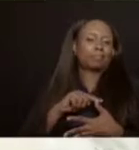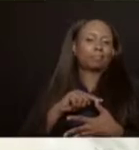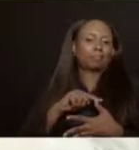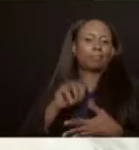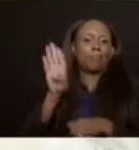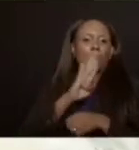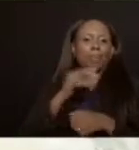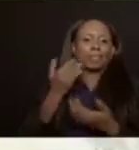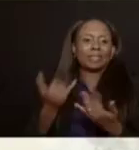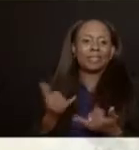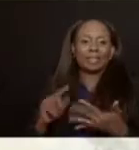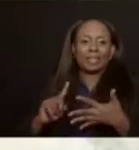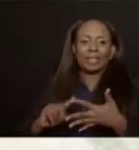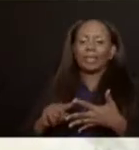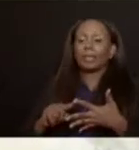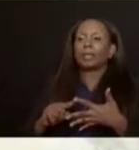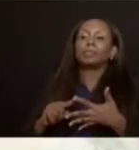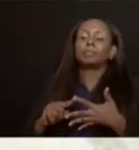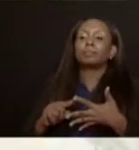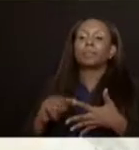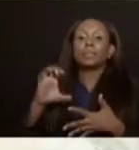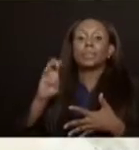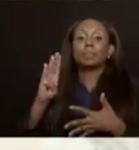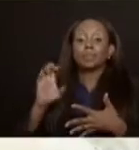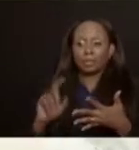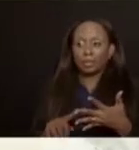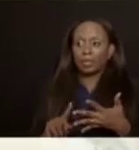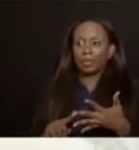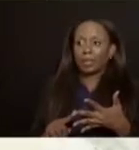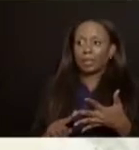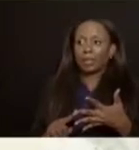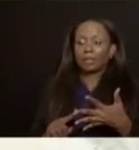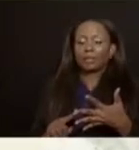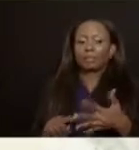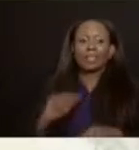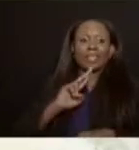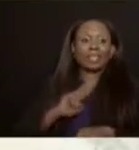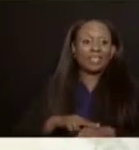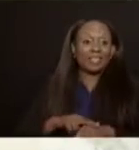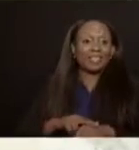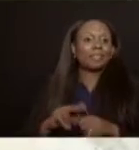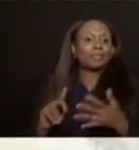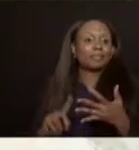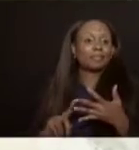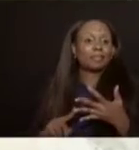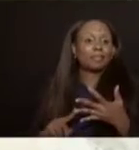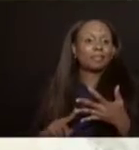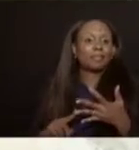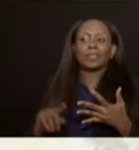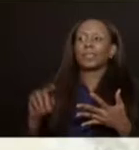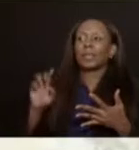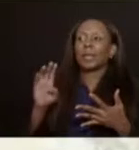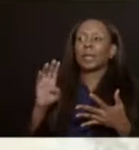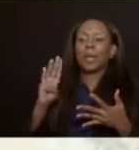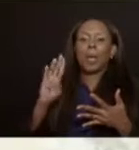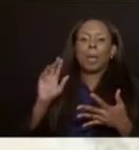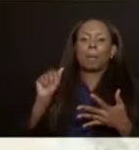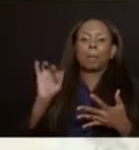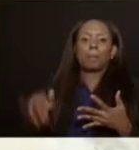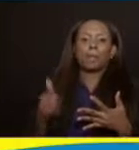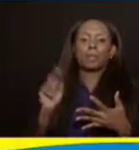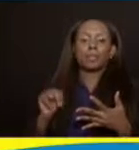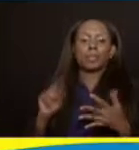Bajan reporter, and Barry Anning from Nation News. Gentlemen, your questions? Good evening, Madam Prime